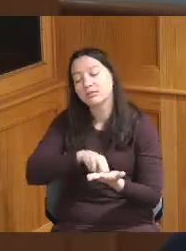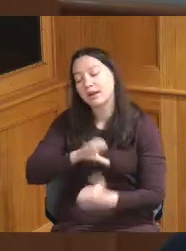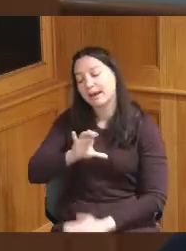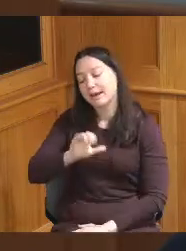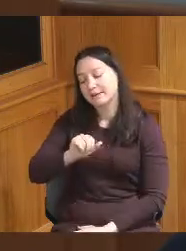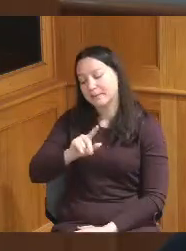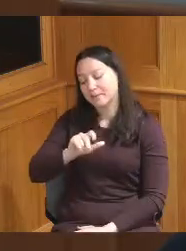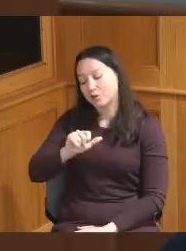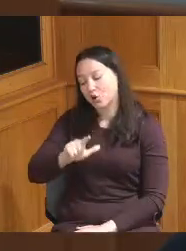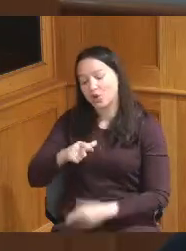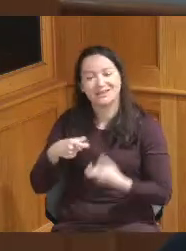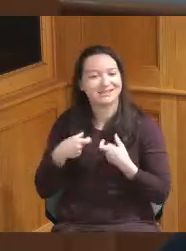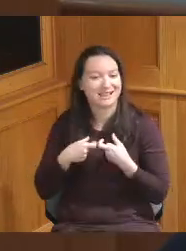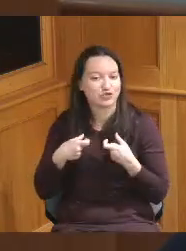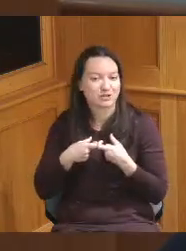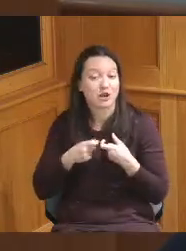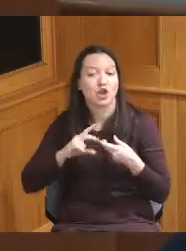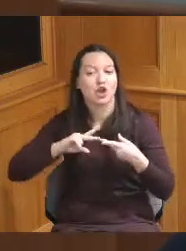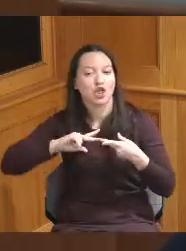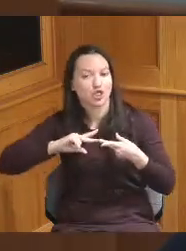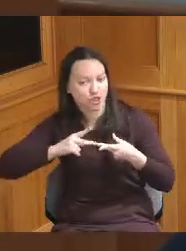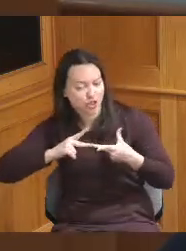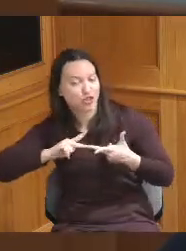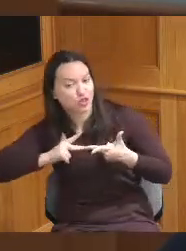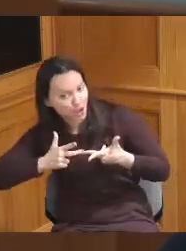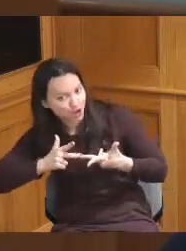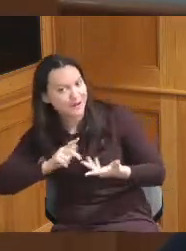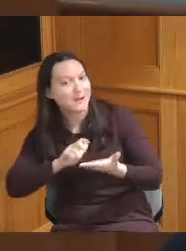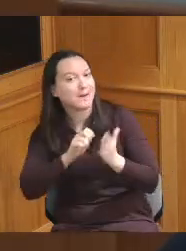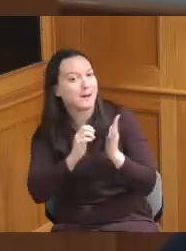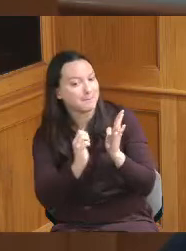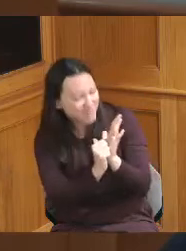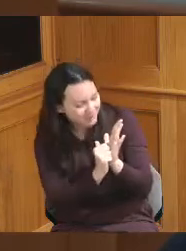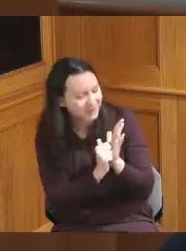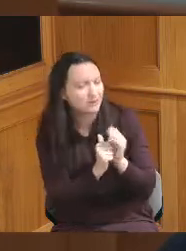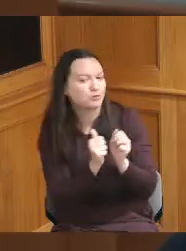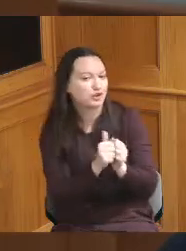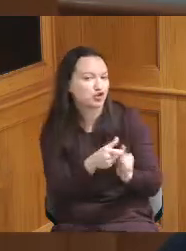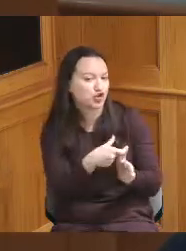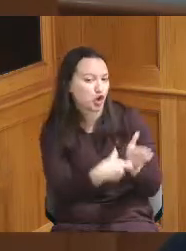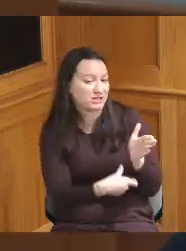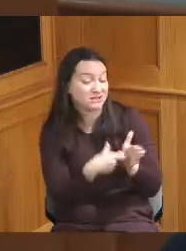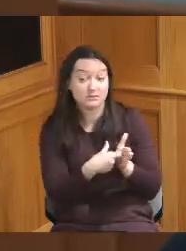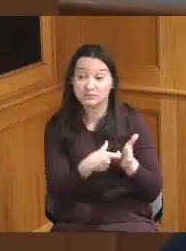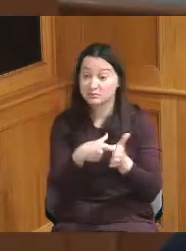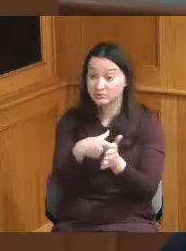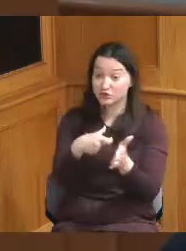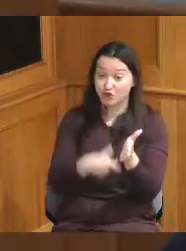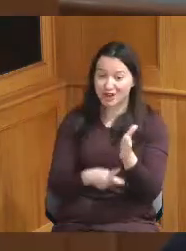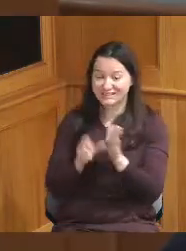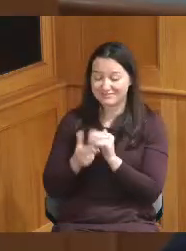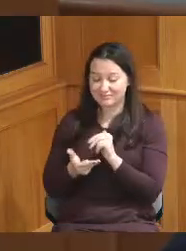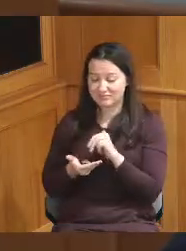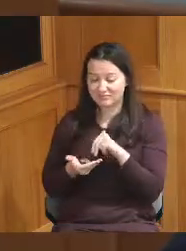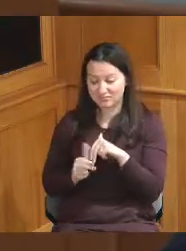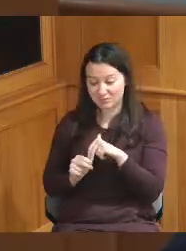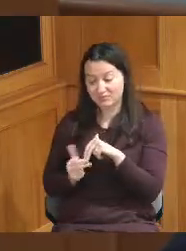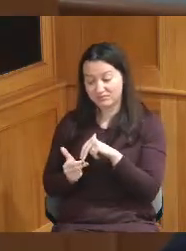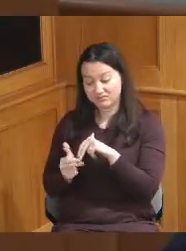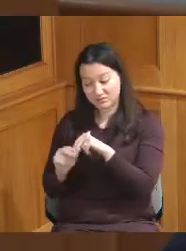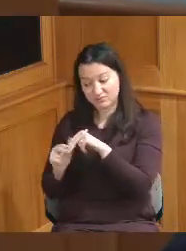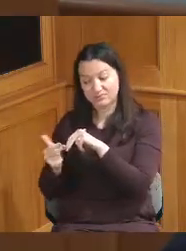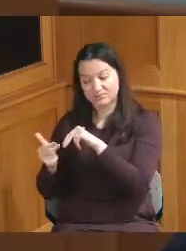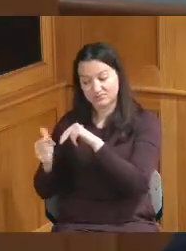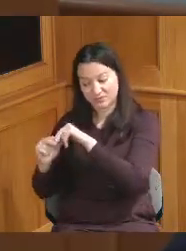Electric. And this is the third amendment to the overall cost. So the cost is increased over